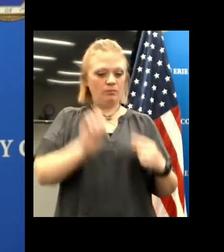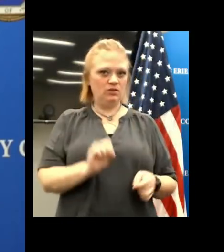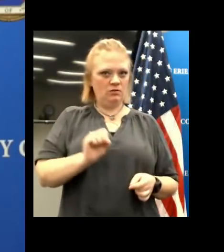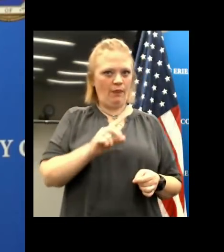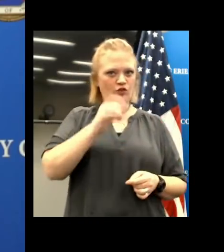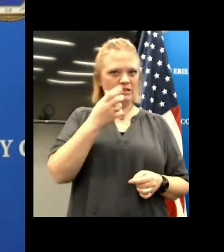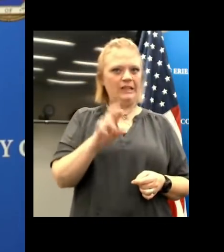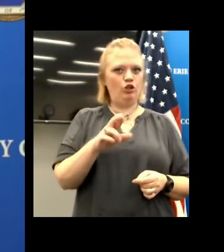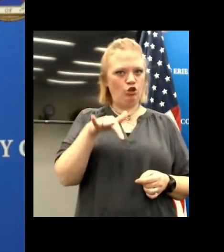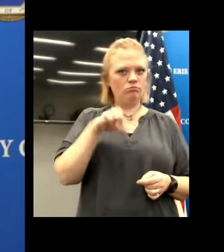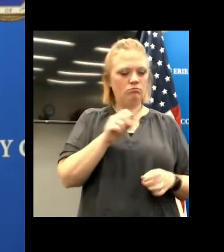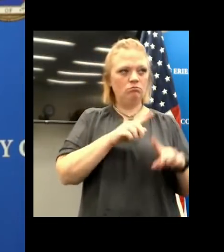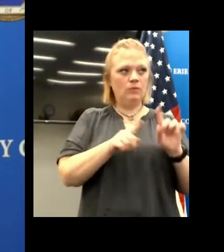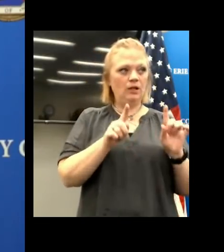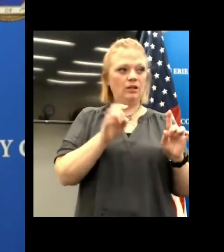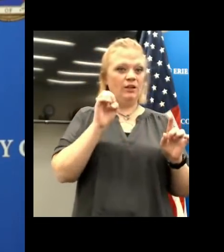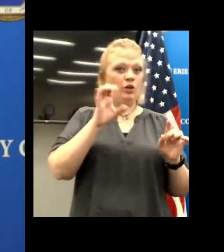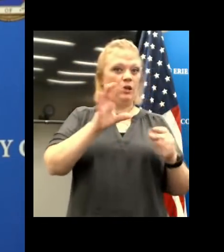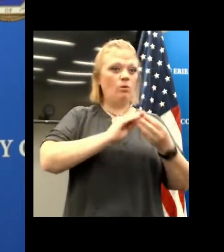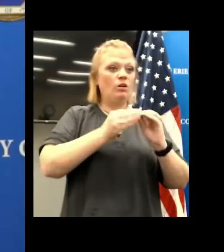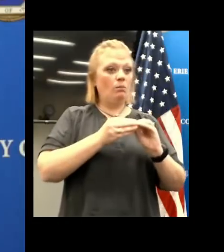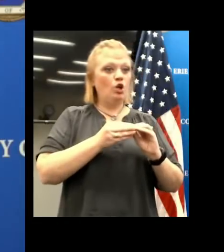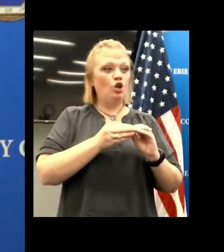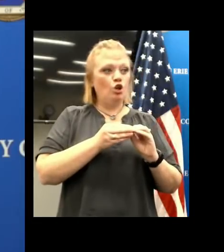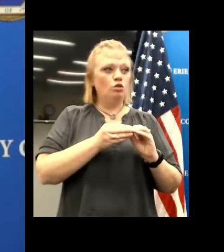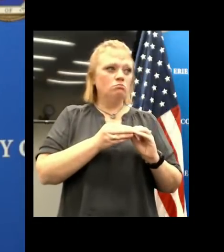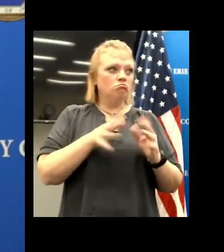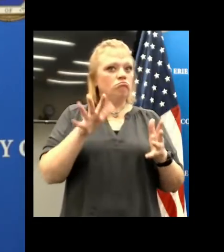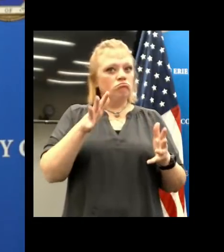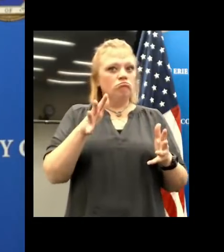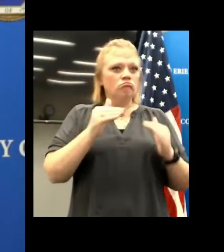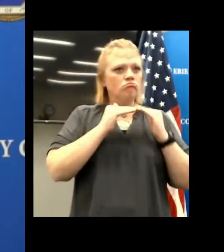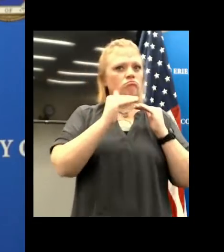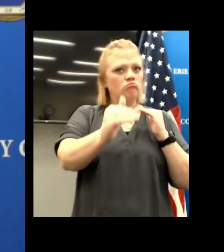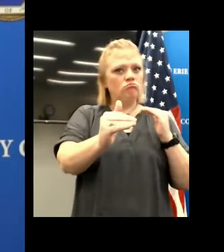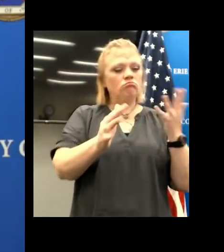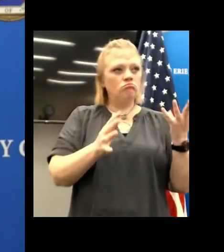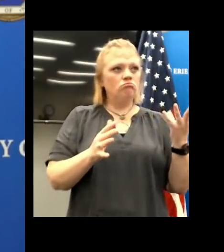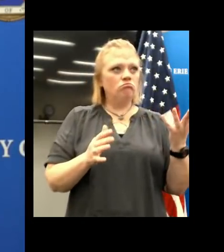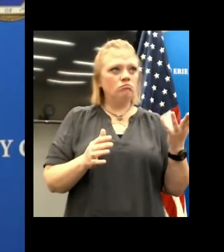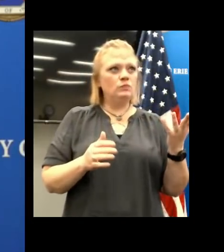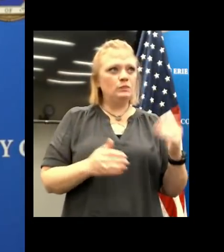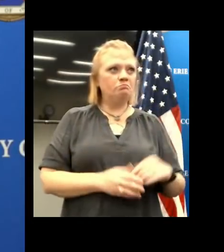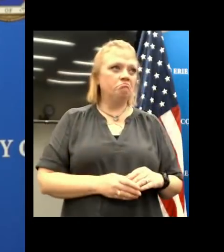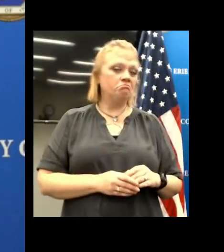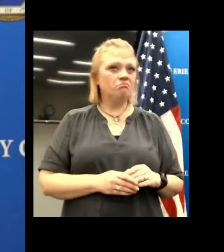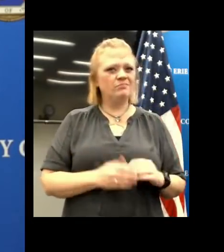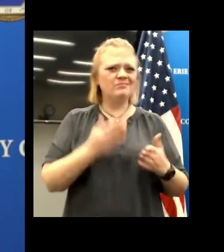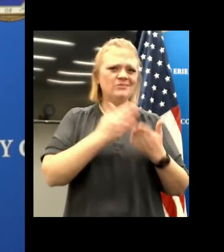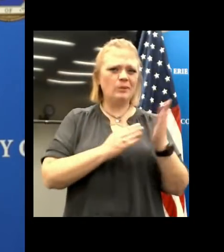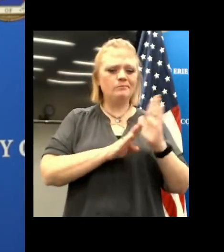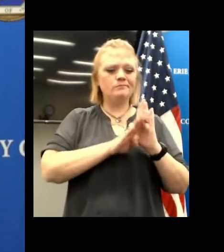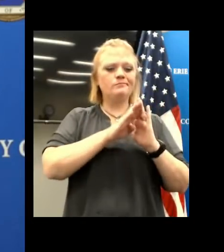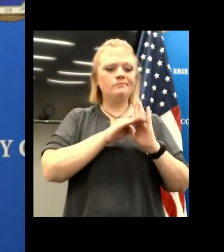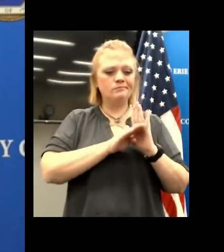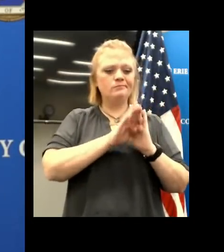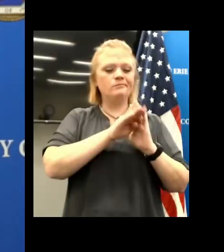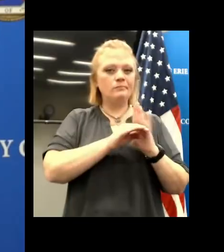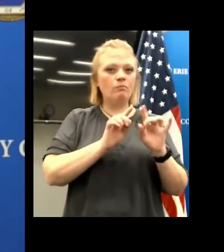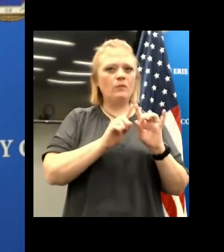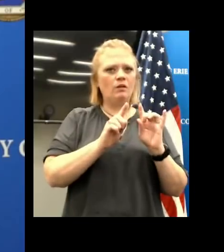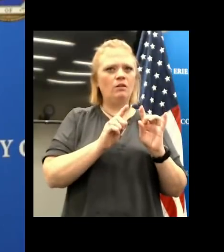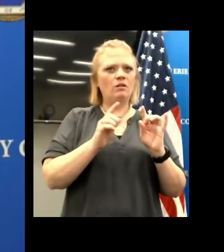tier. Our Erie County numbers have stayed fairly stable. There's been some up and down, but fairly